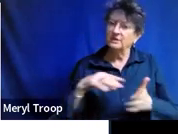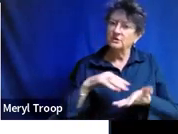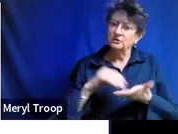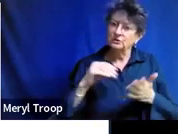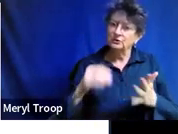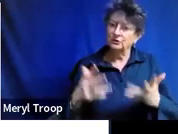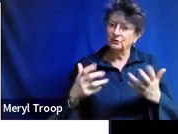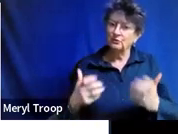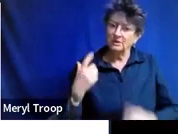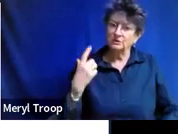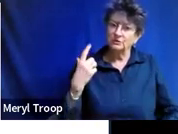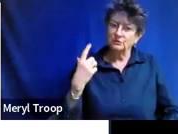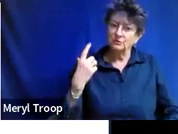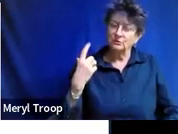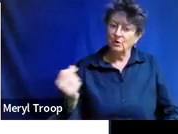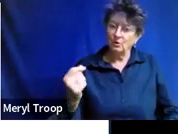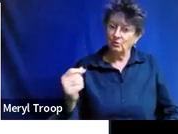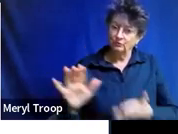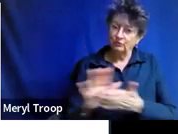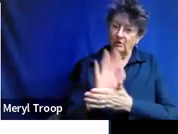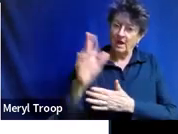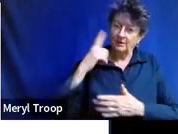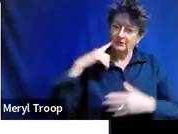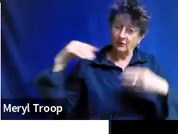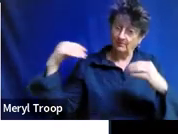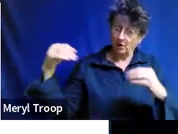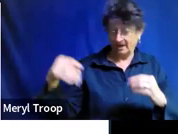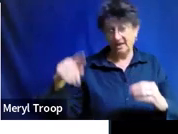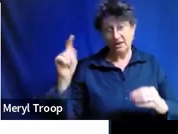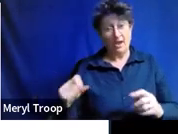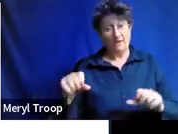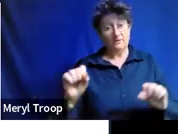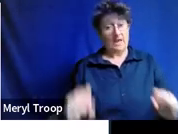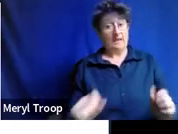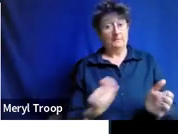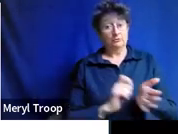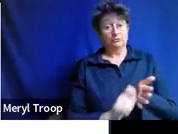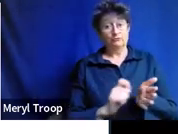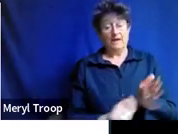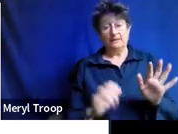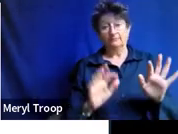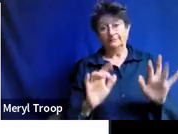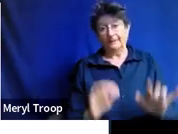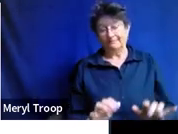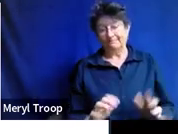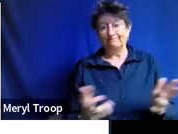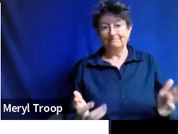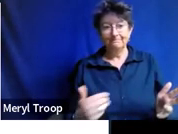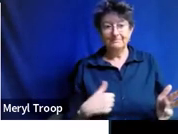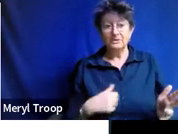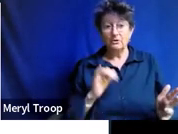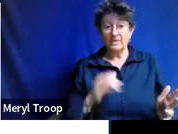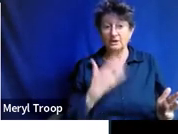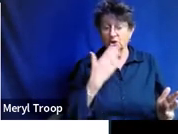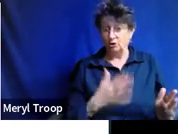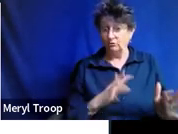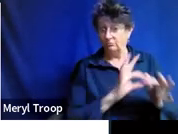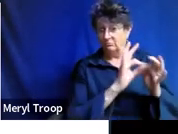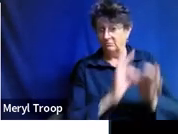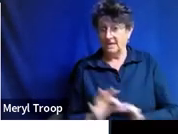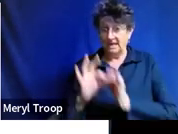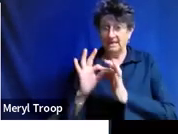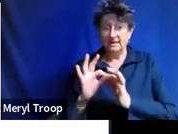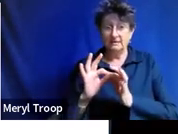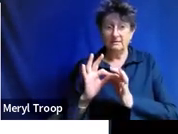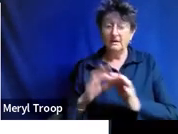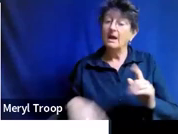to be able to write. So the writing goal is a good one to tie in. And